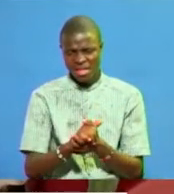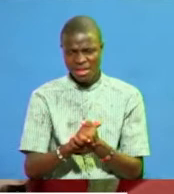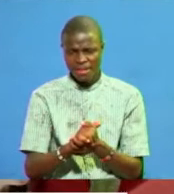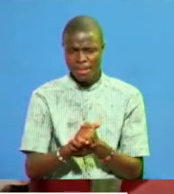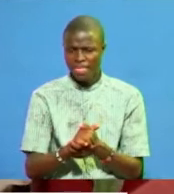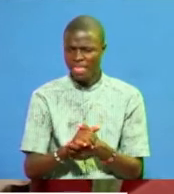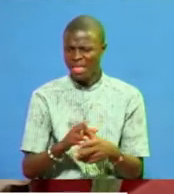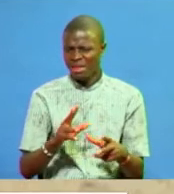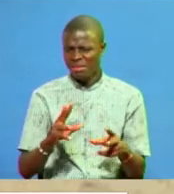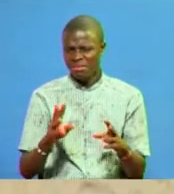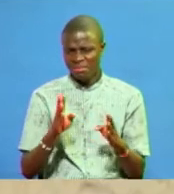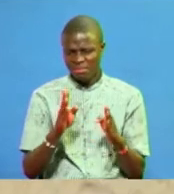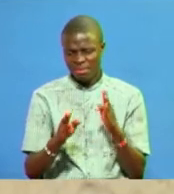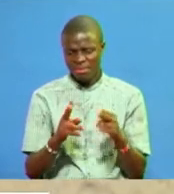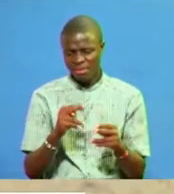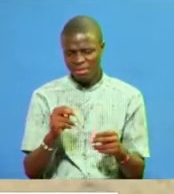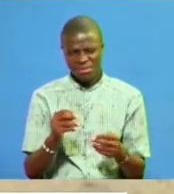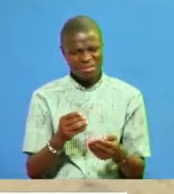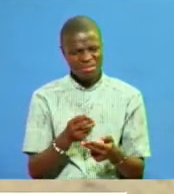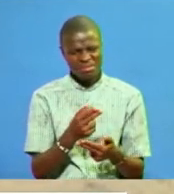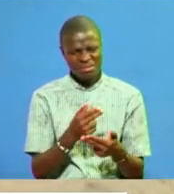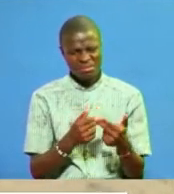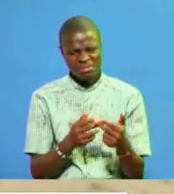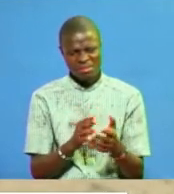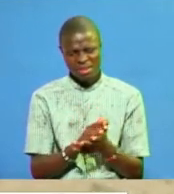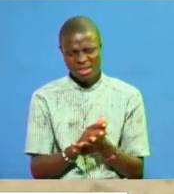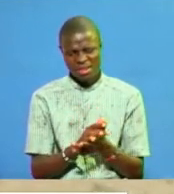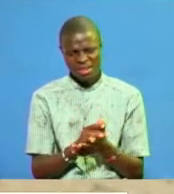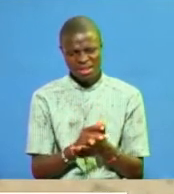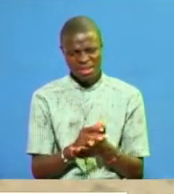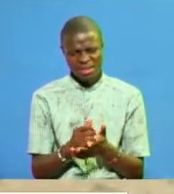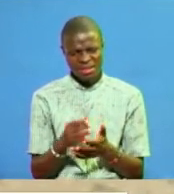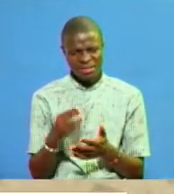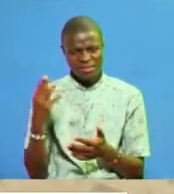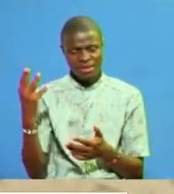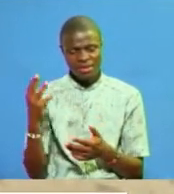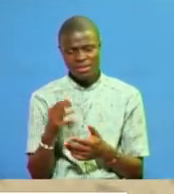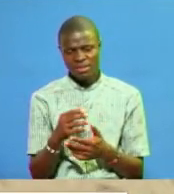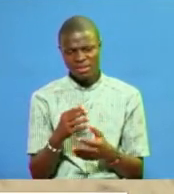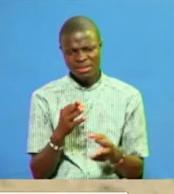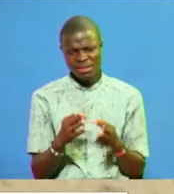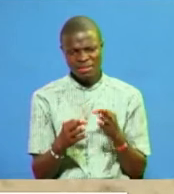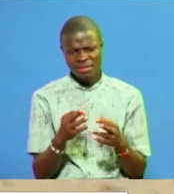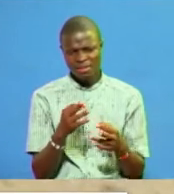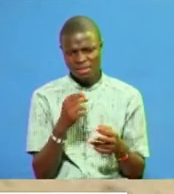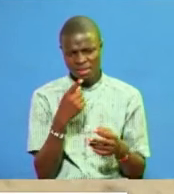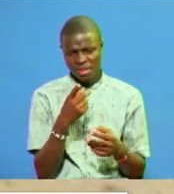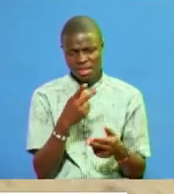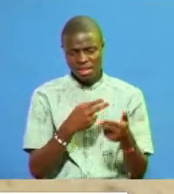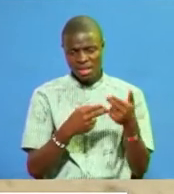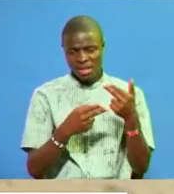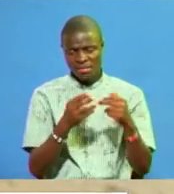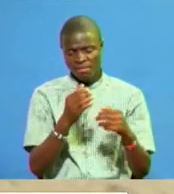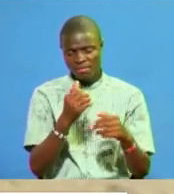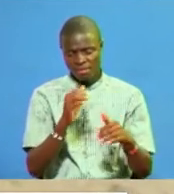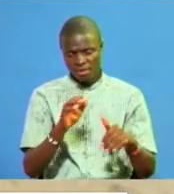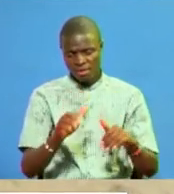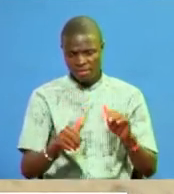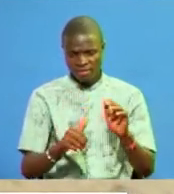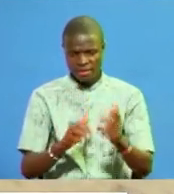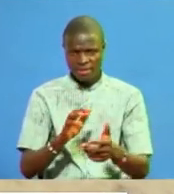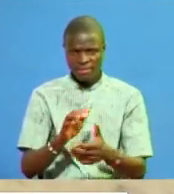to. The flowers are higher from when they come from the farm. So even as we just